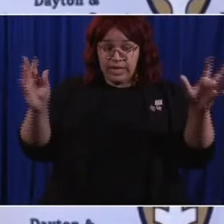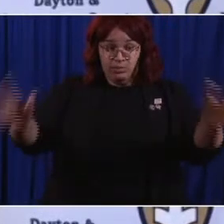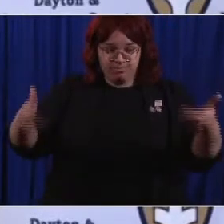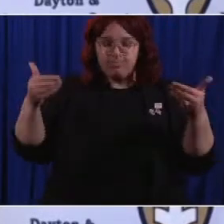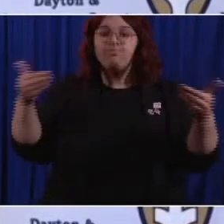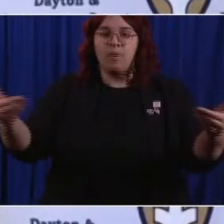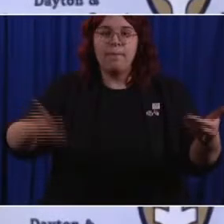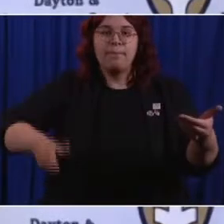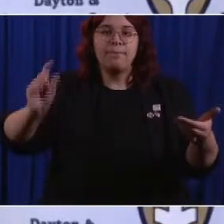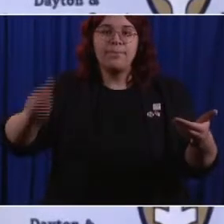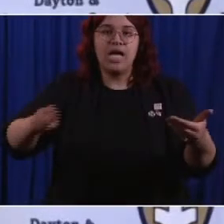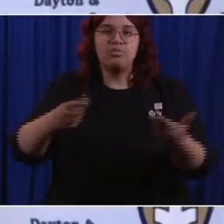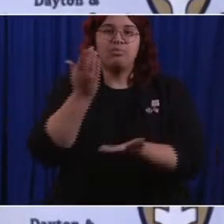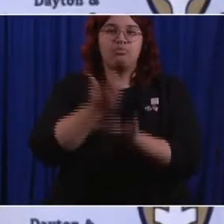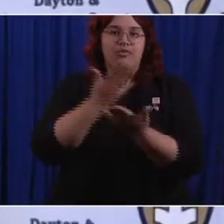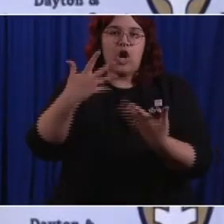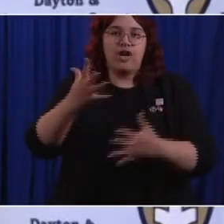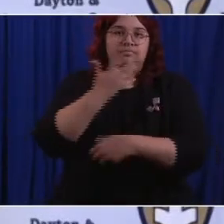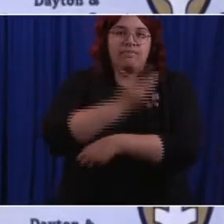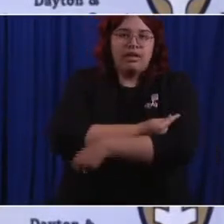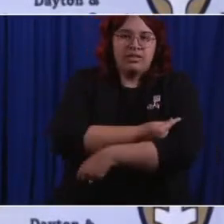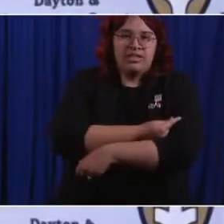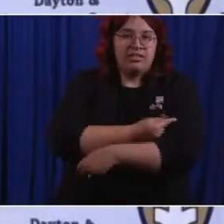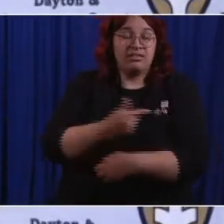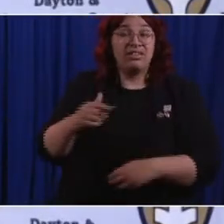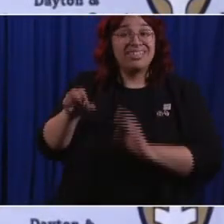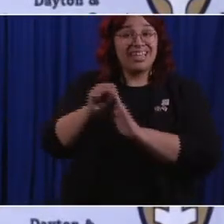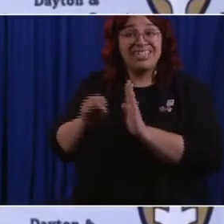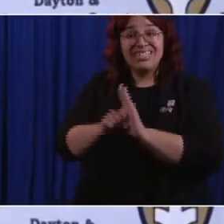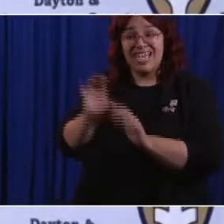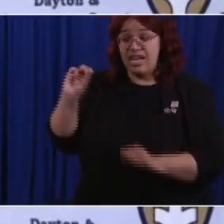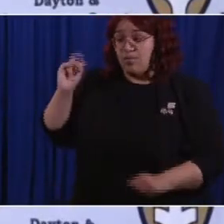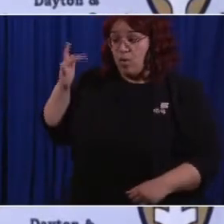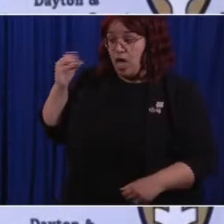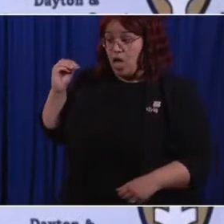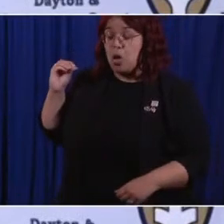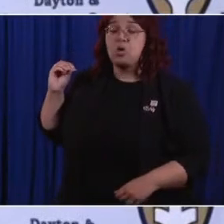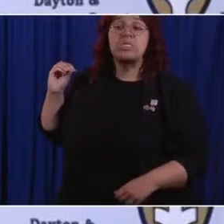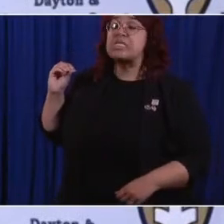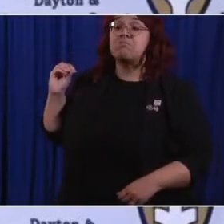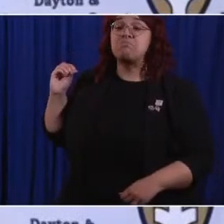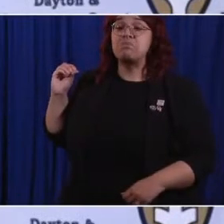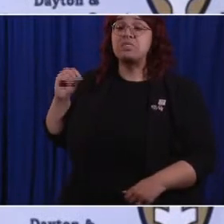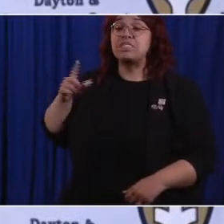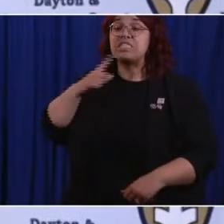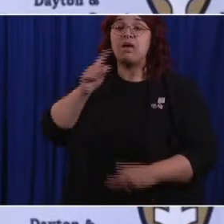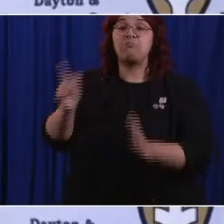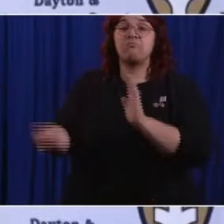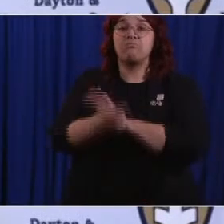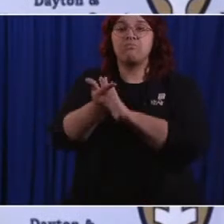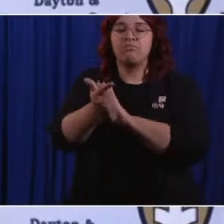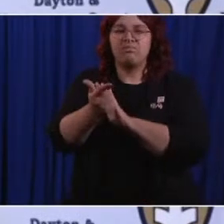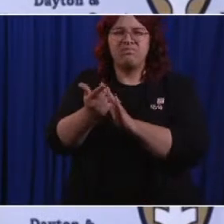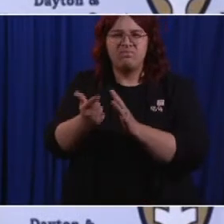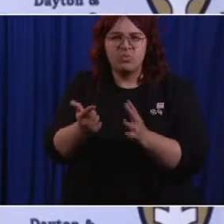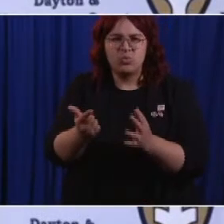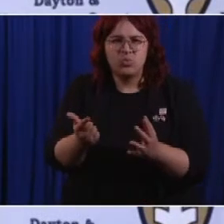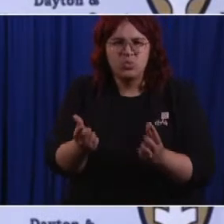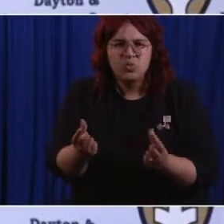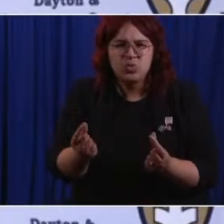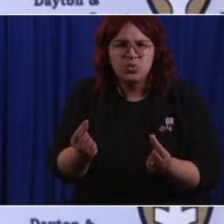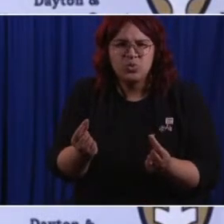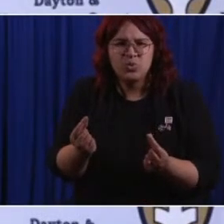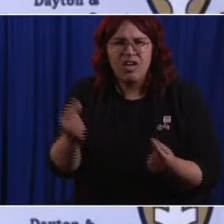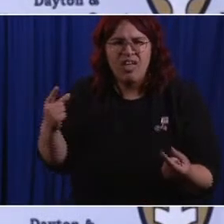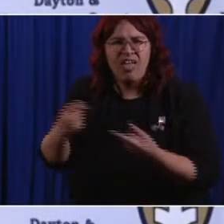that, I guess what would your position be on that, where the airlines are saying you can't fly without such a